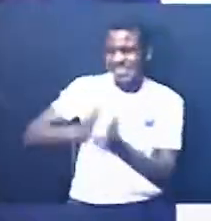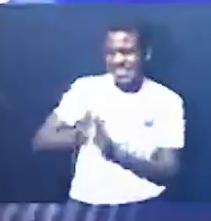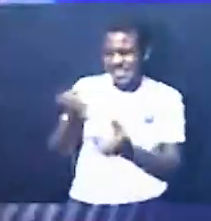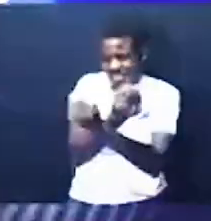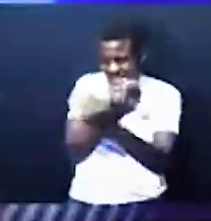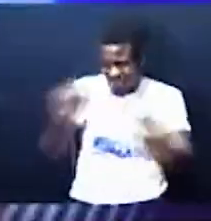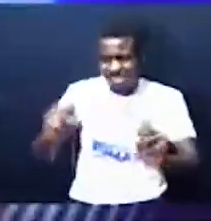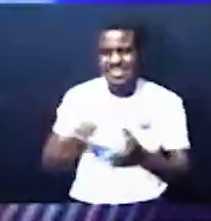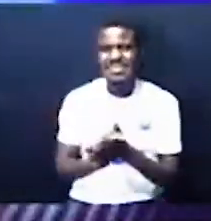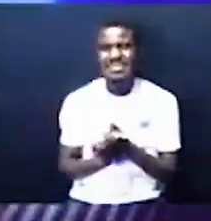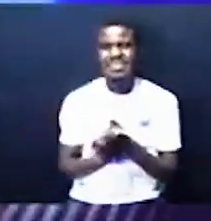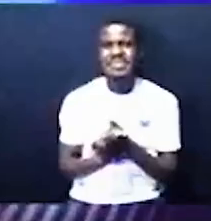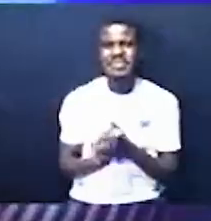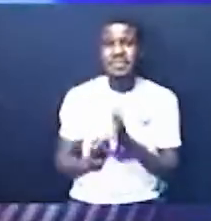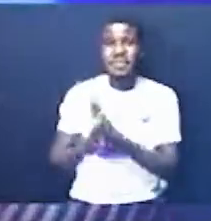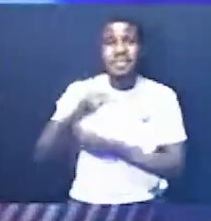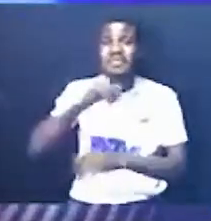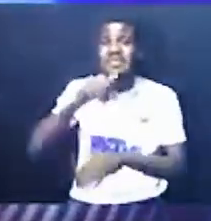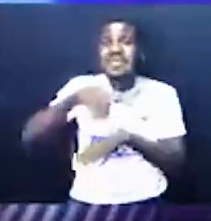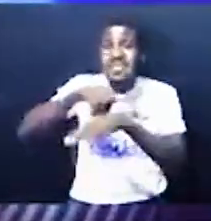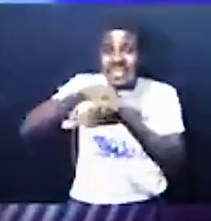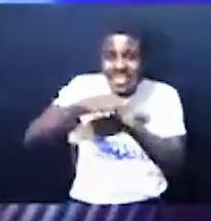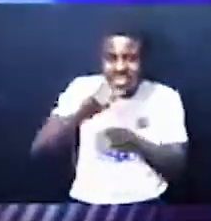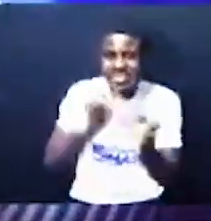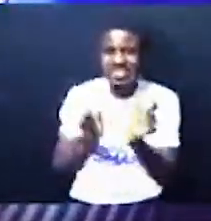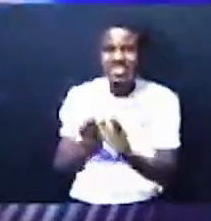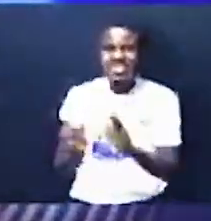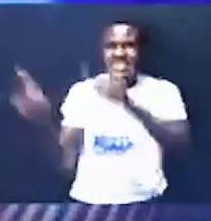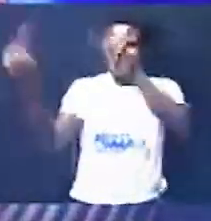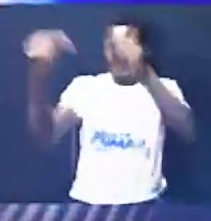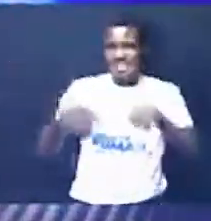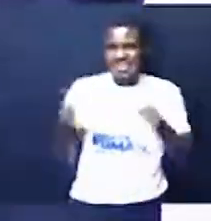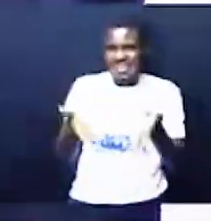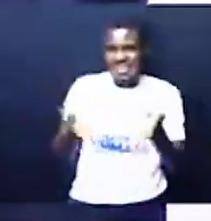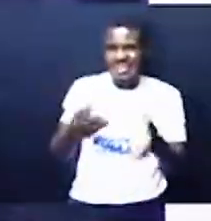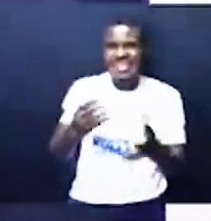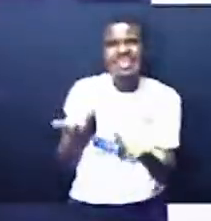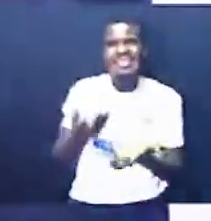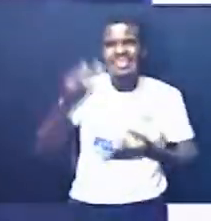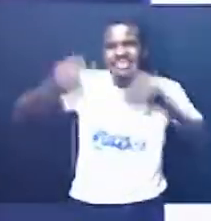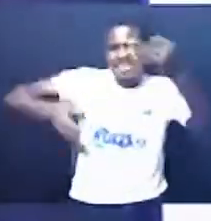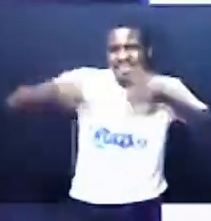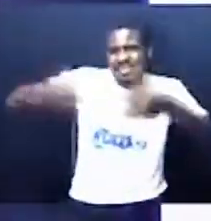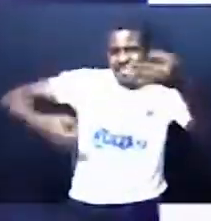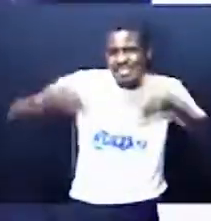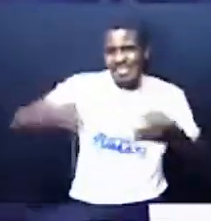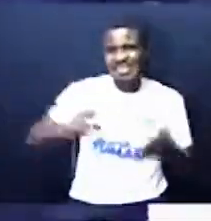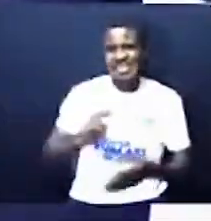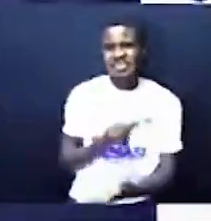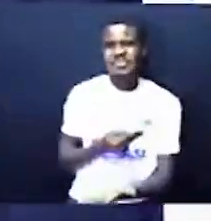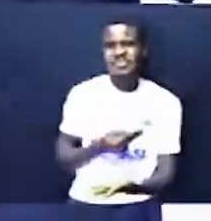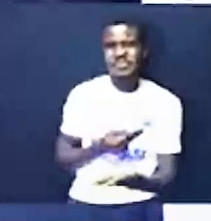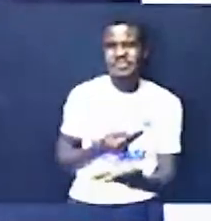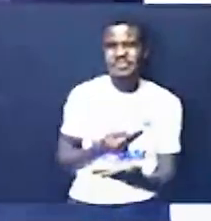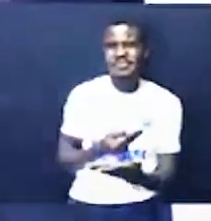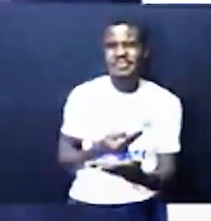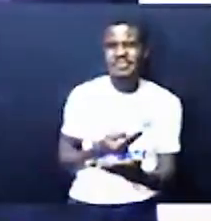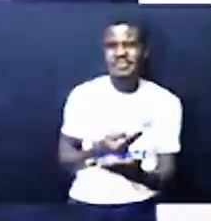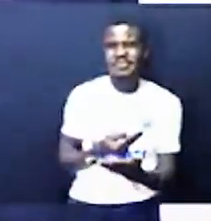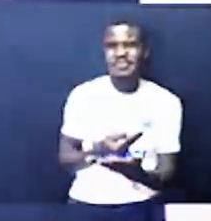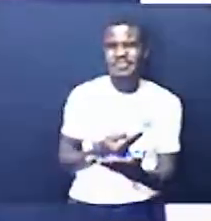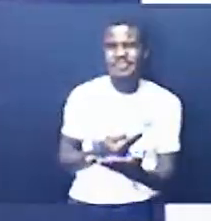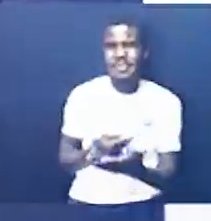See, God did not send Jesus onto this planet to condemn us,